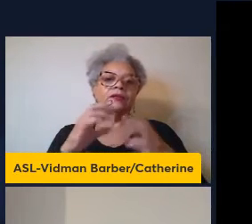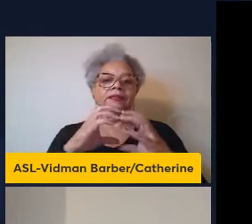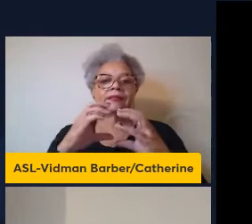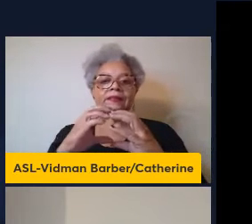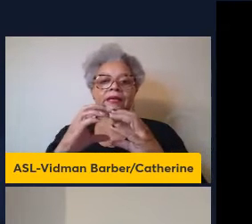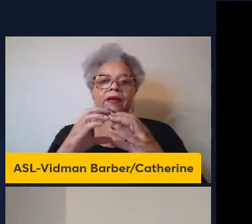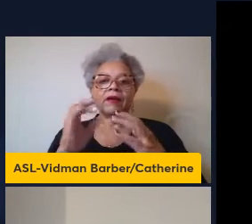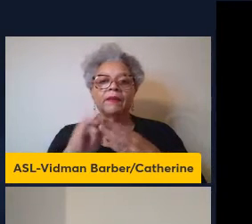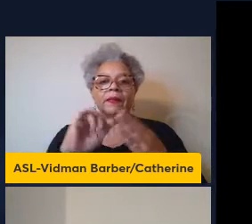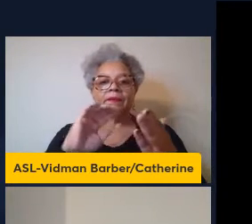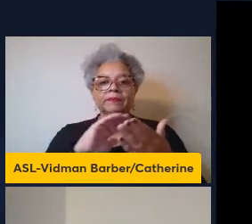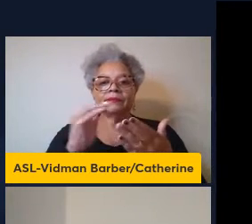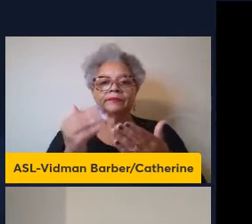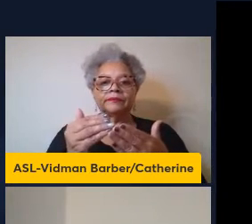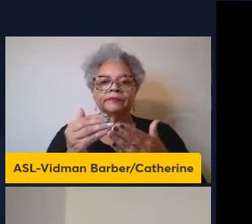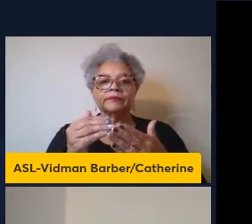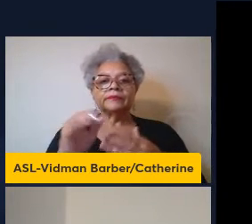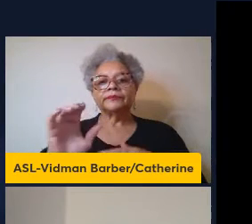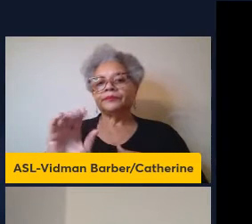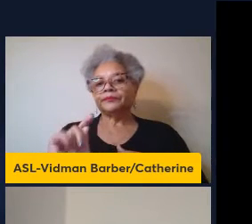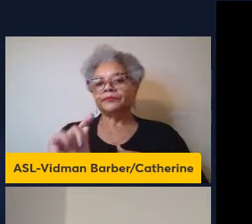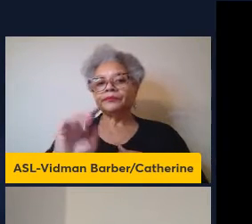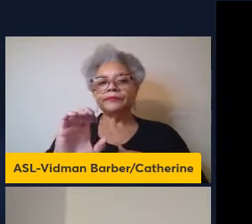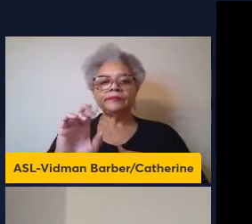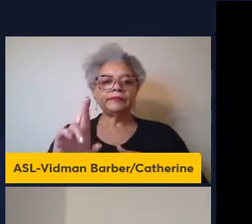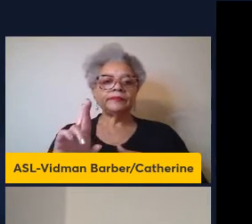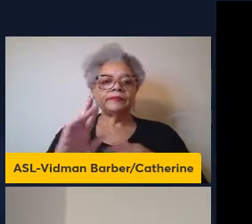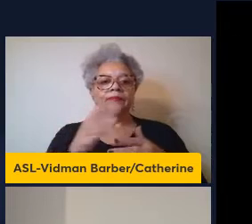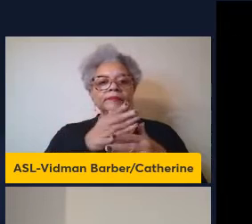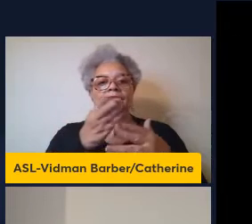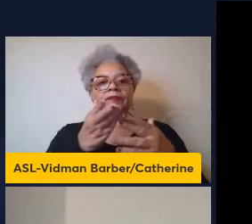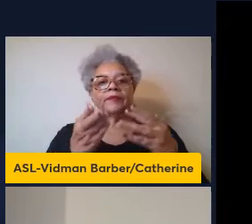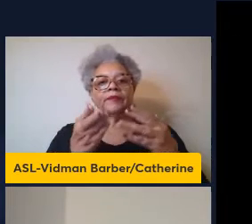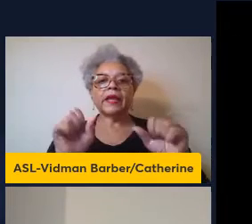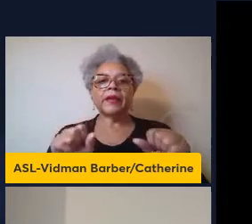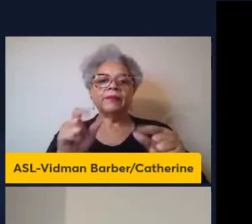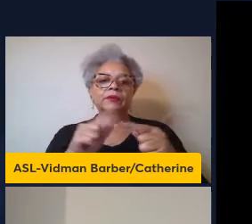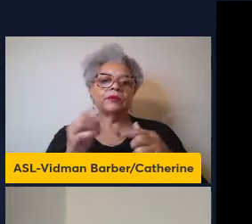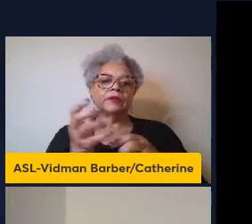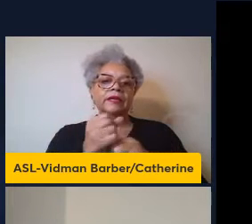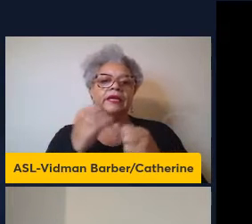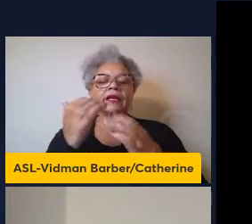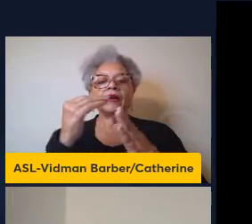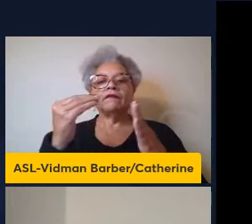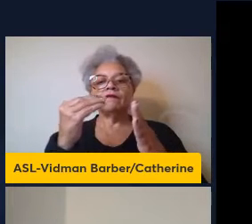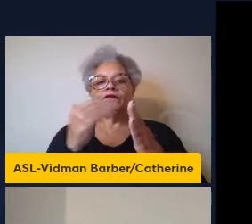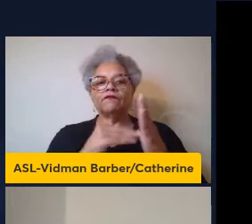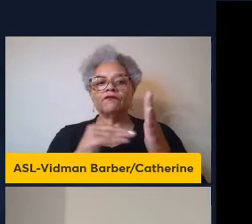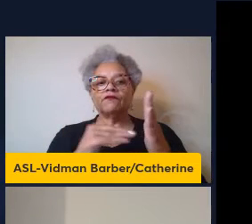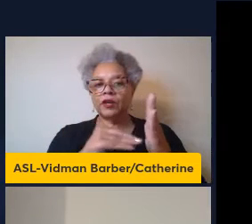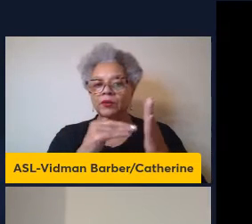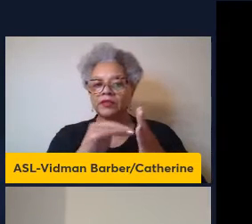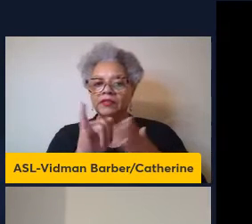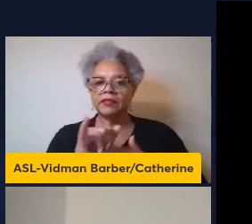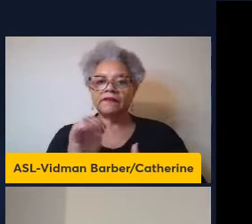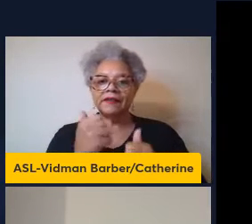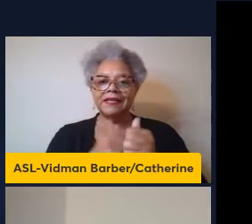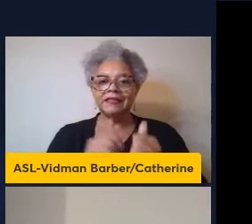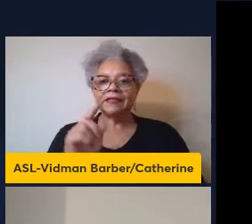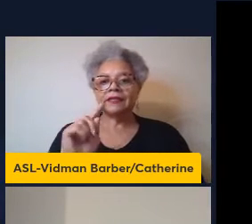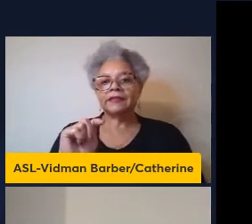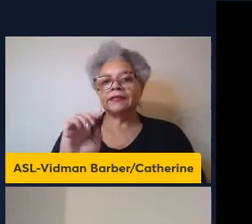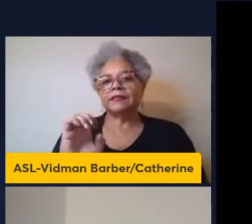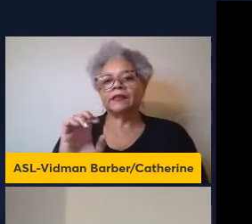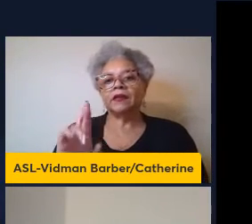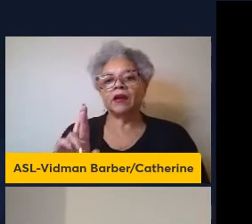bulk TCR sequencing. And therefore, we're able to get a frequency of each individual TCR in